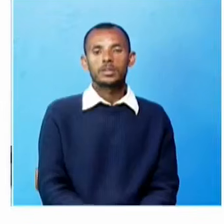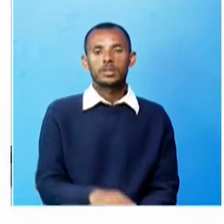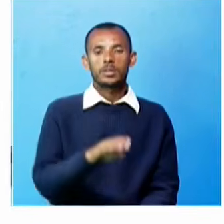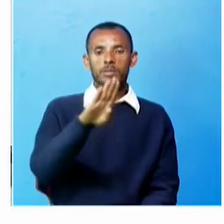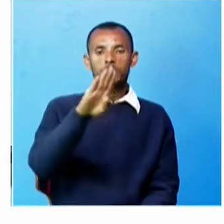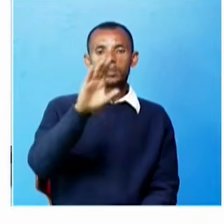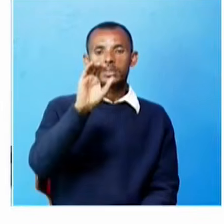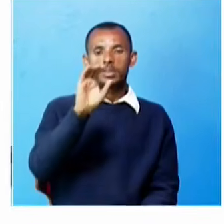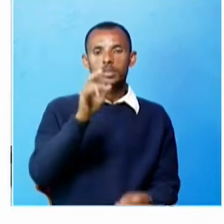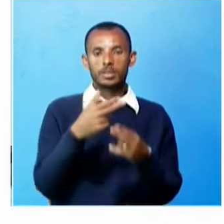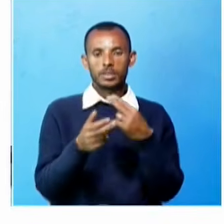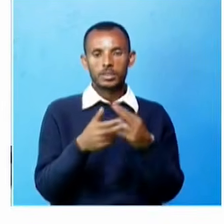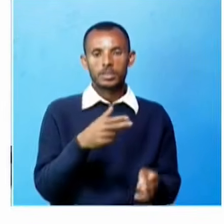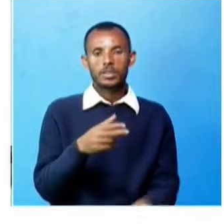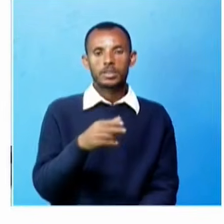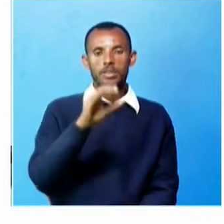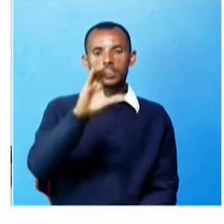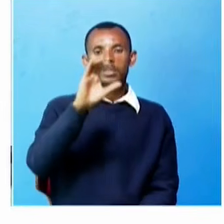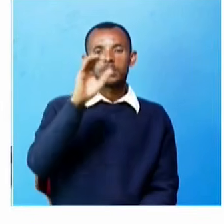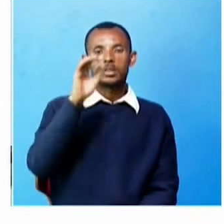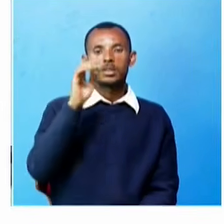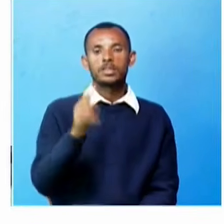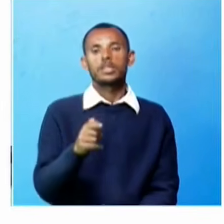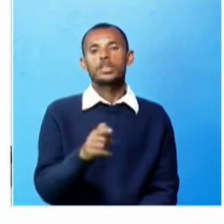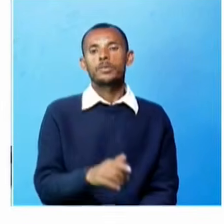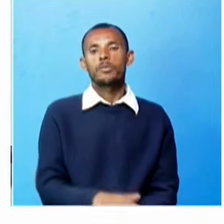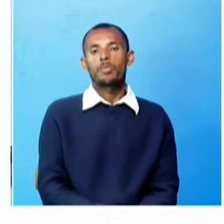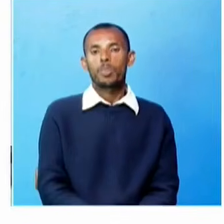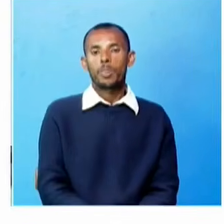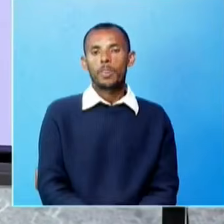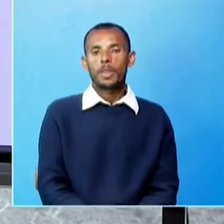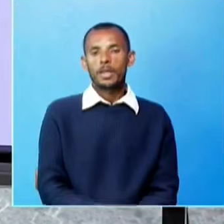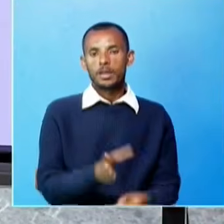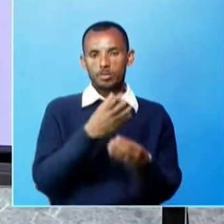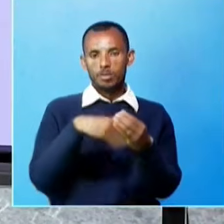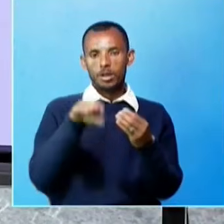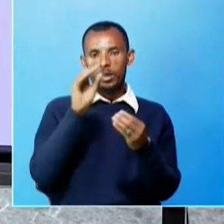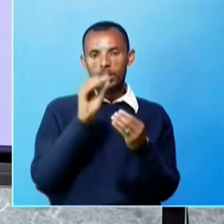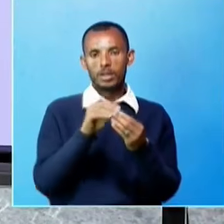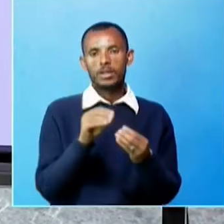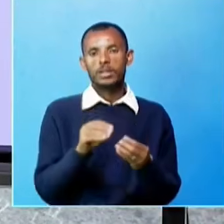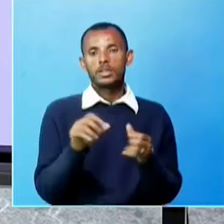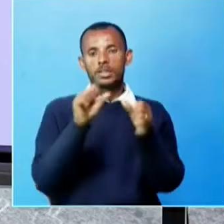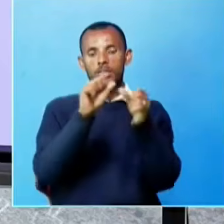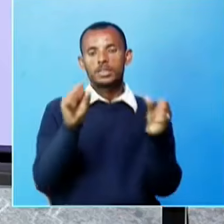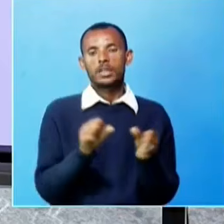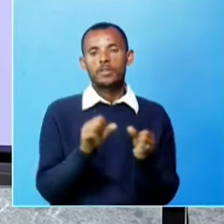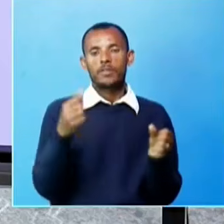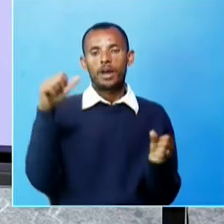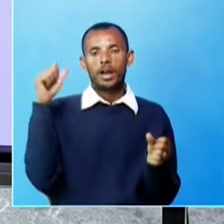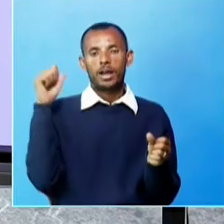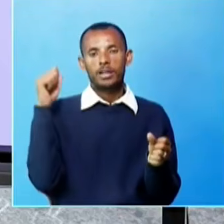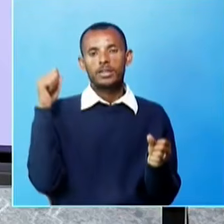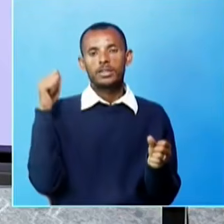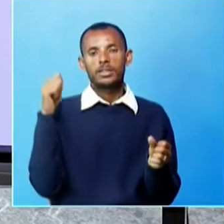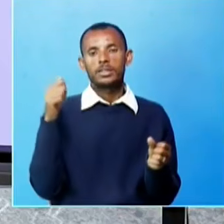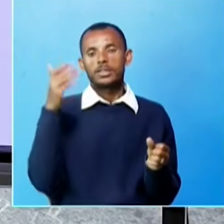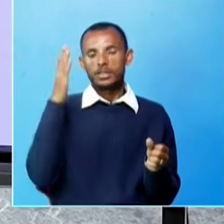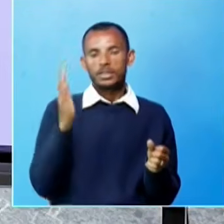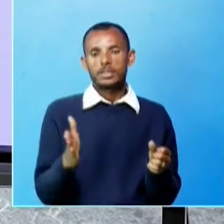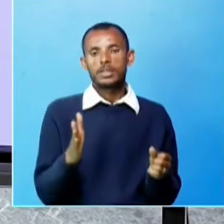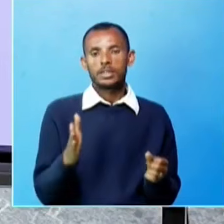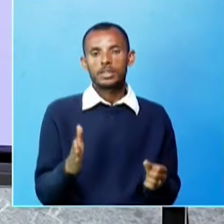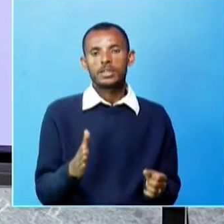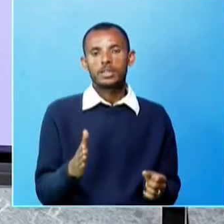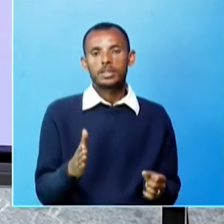BC times CG plus the area of the other side,